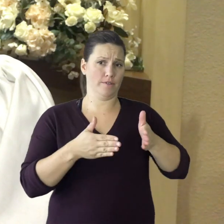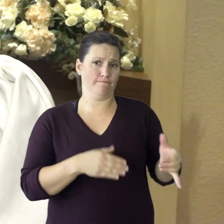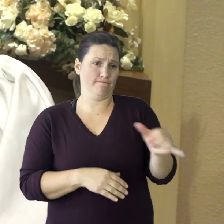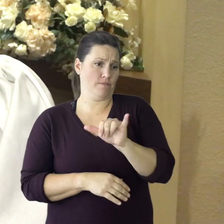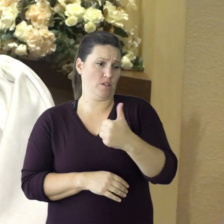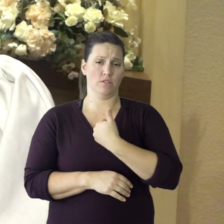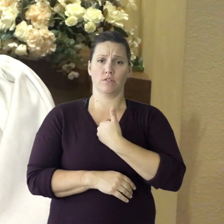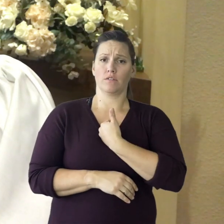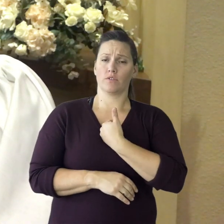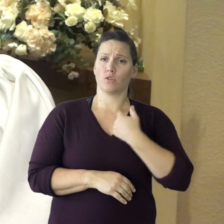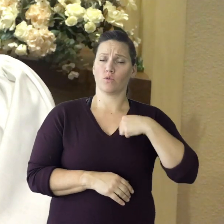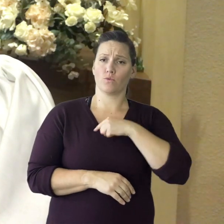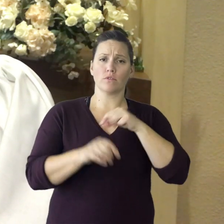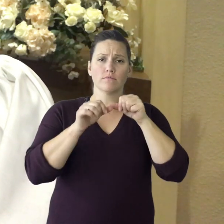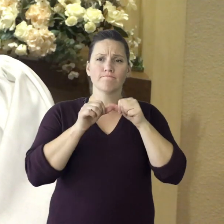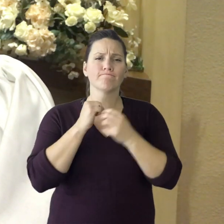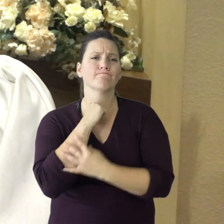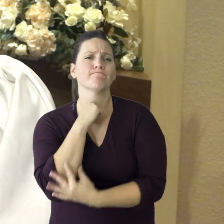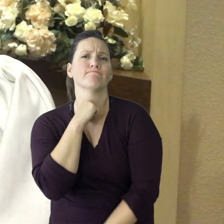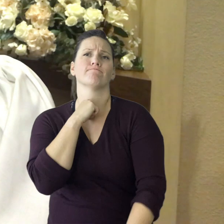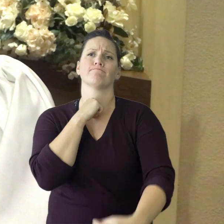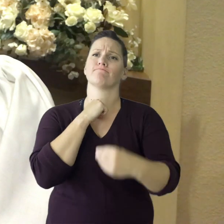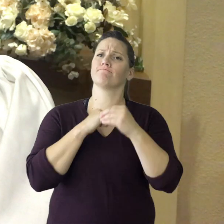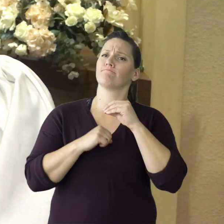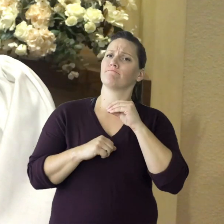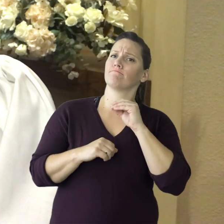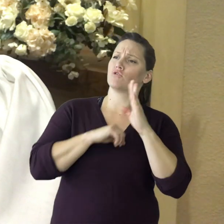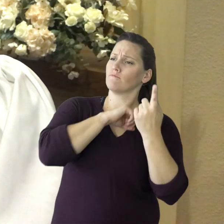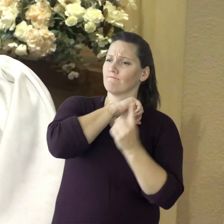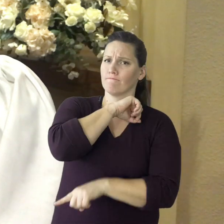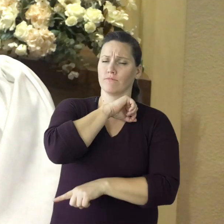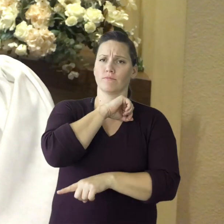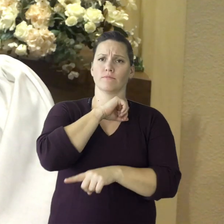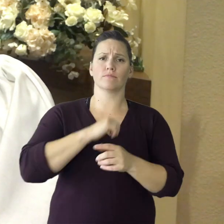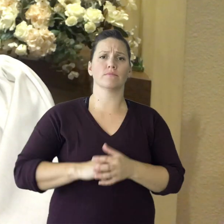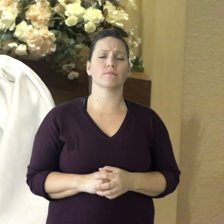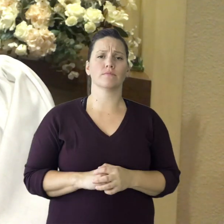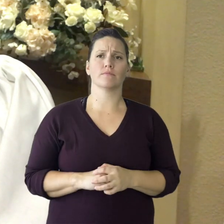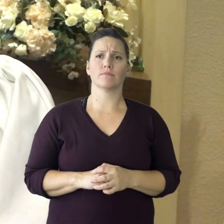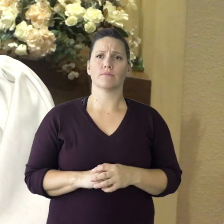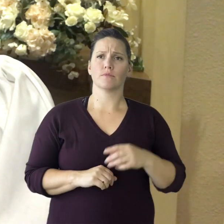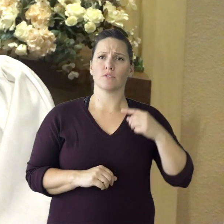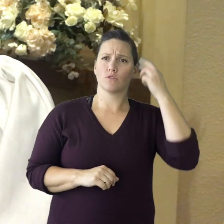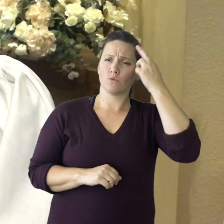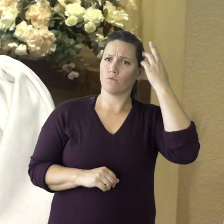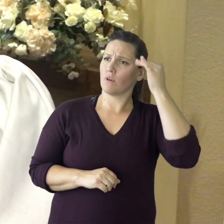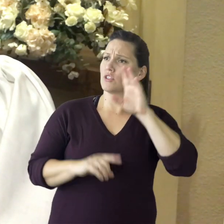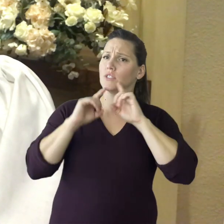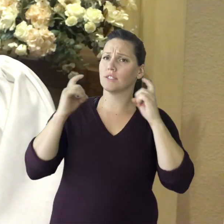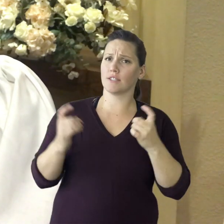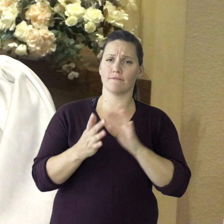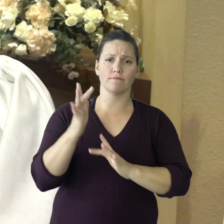as ourselves. We justly deserve your present and eternal punishment. For the sake of your Son, Jesus